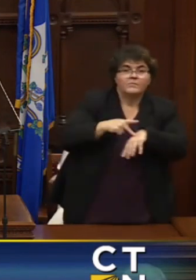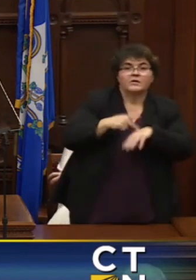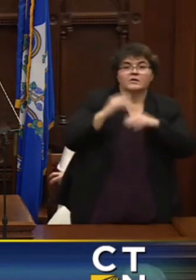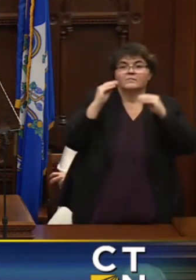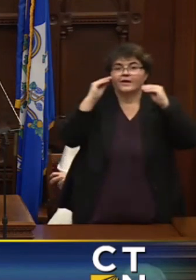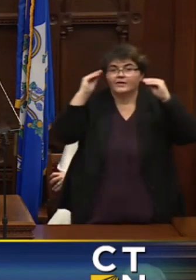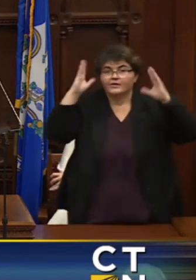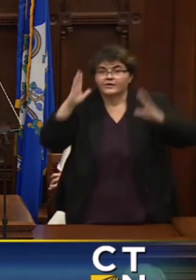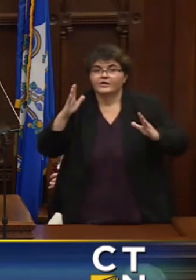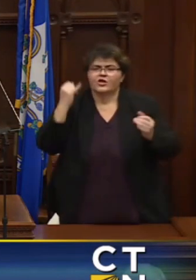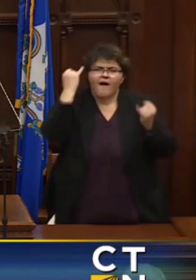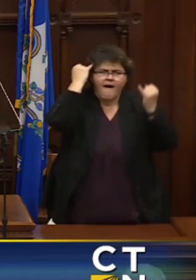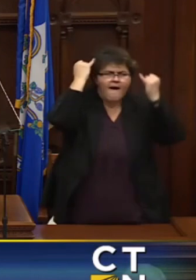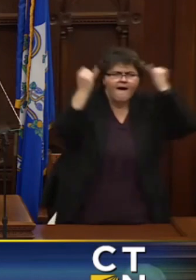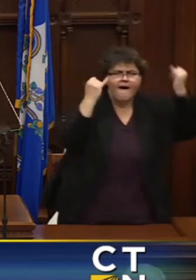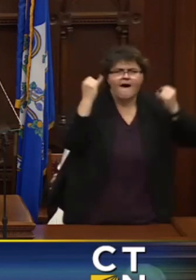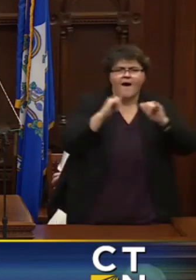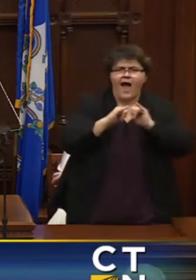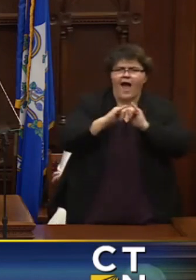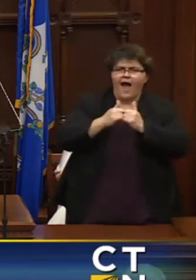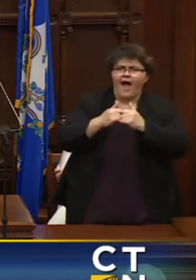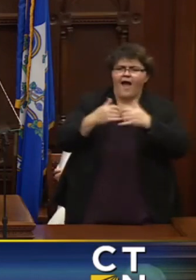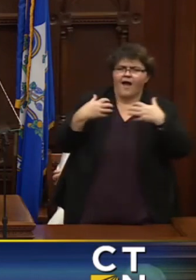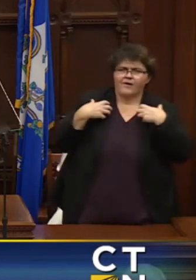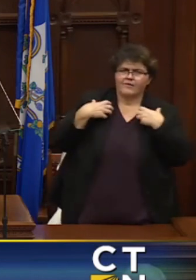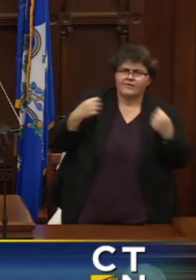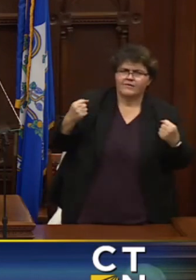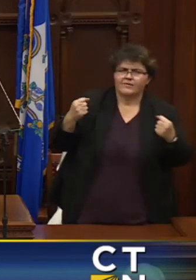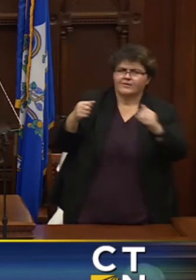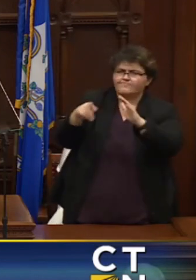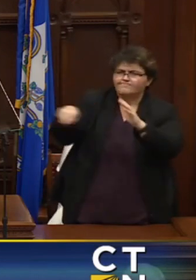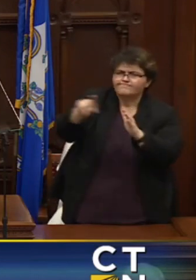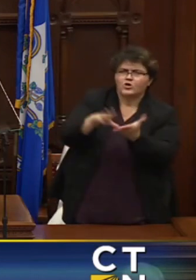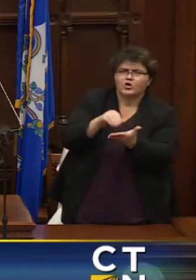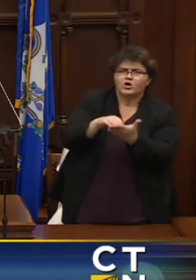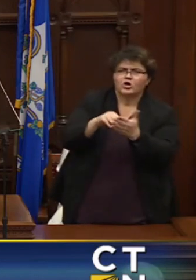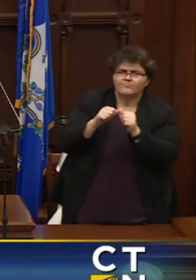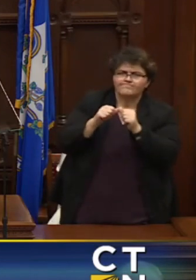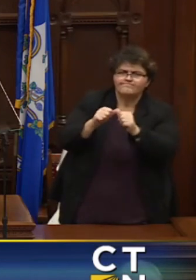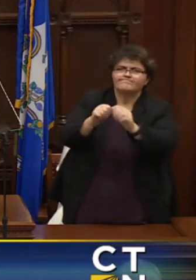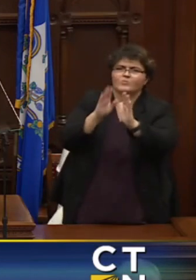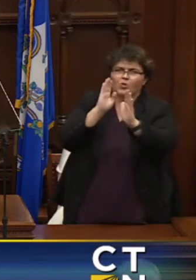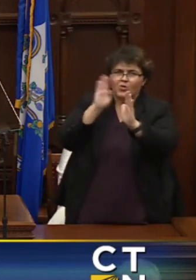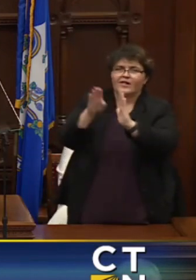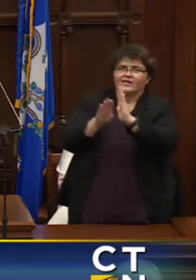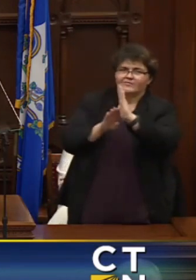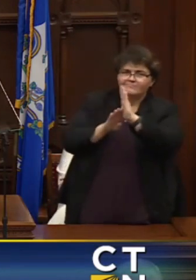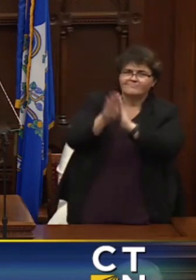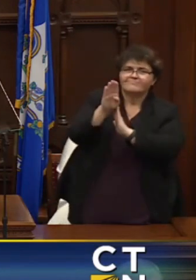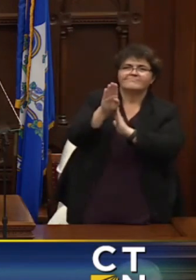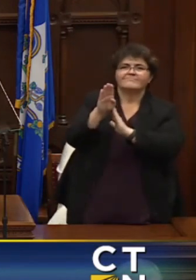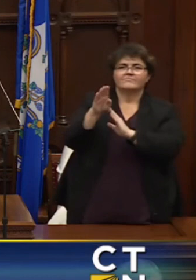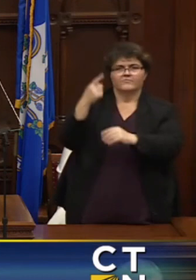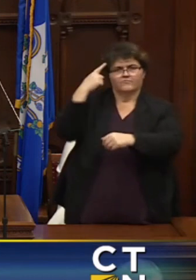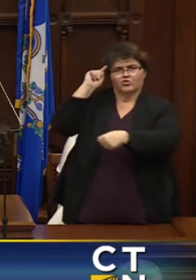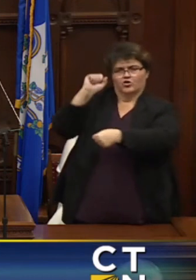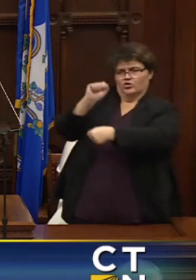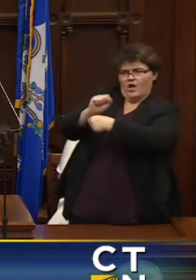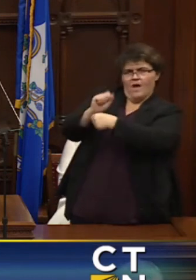loss. Let's get them loving to learn again with apprentice and career opportunities to put them on the path to